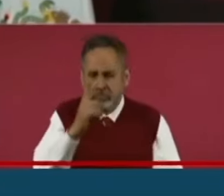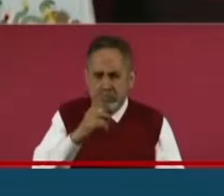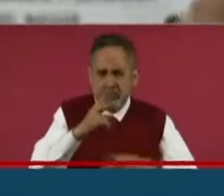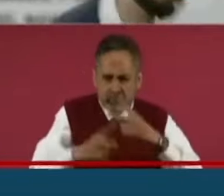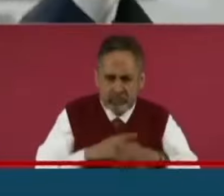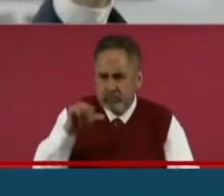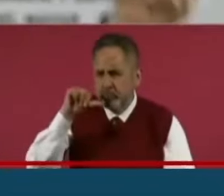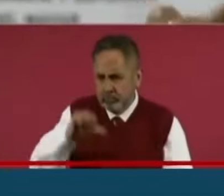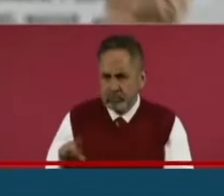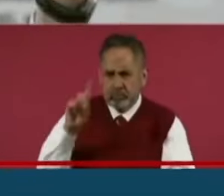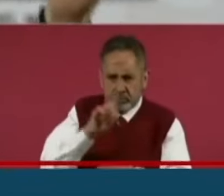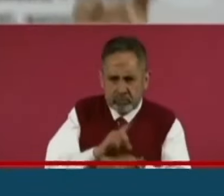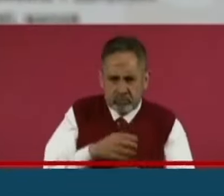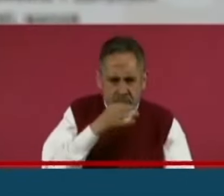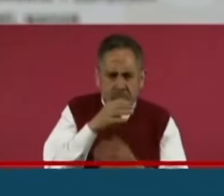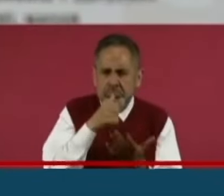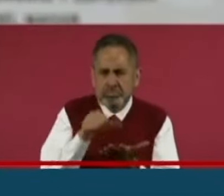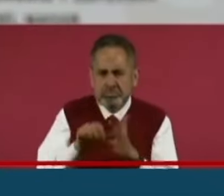I would just ask her.